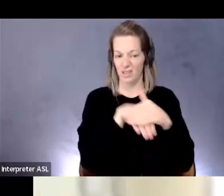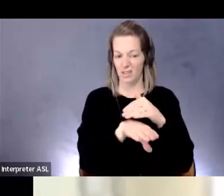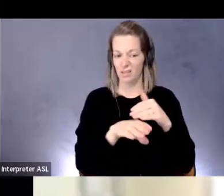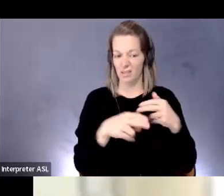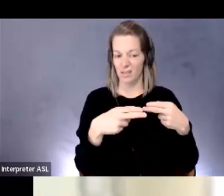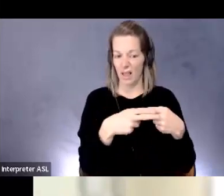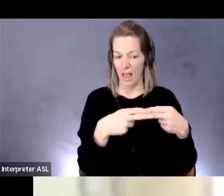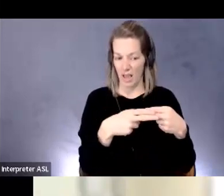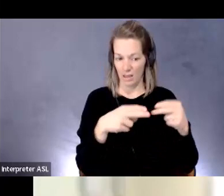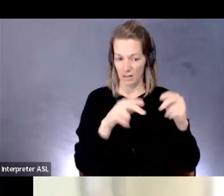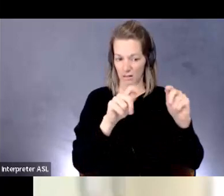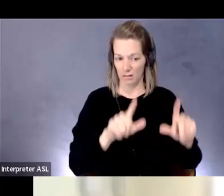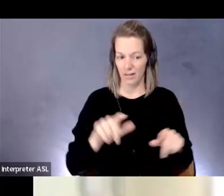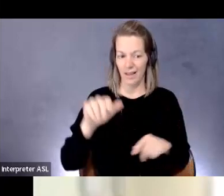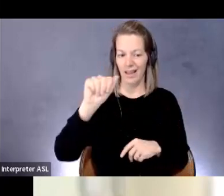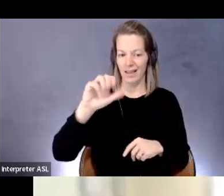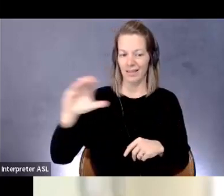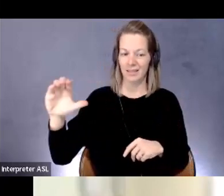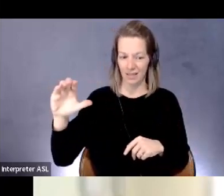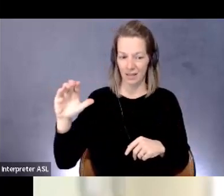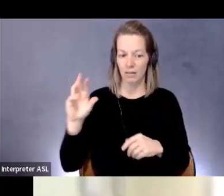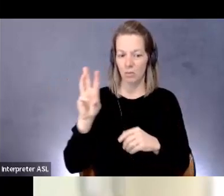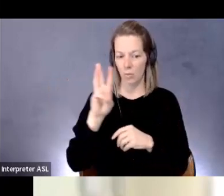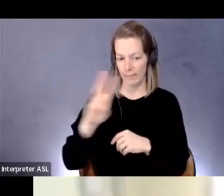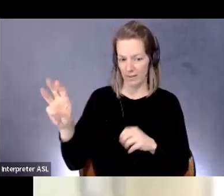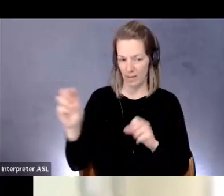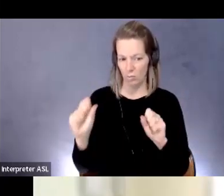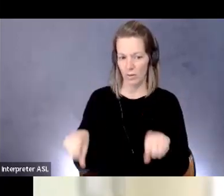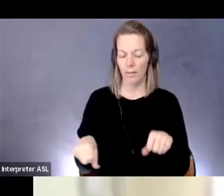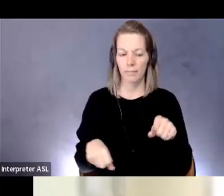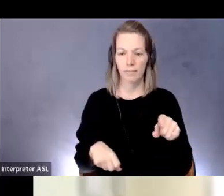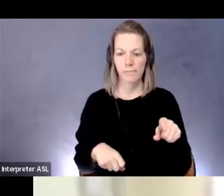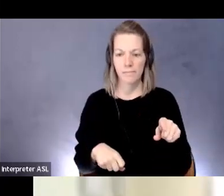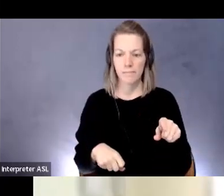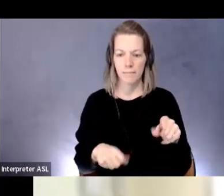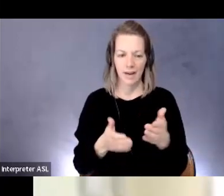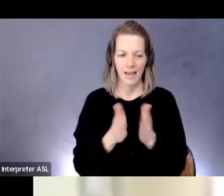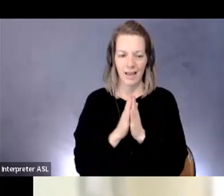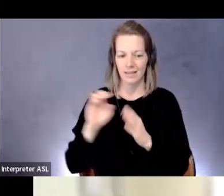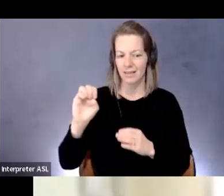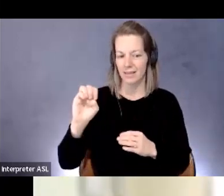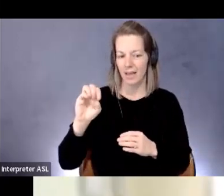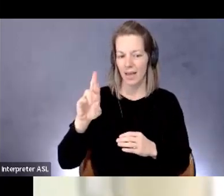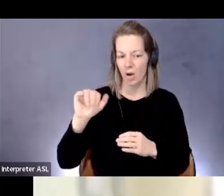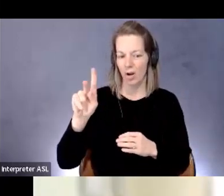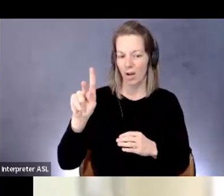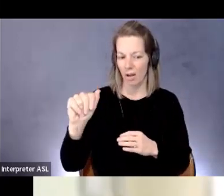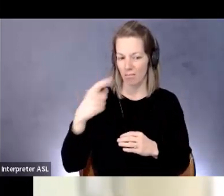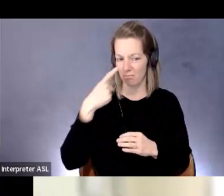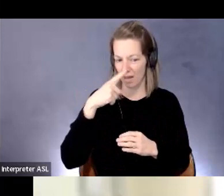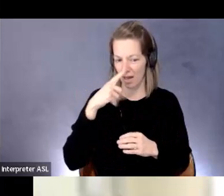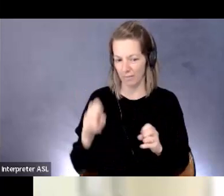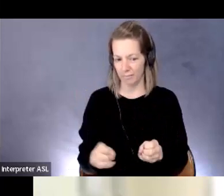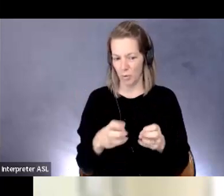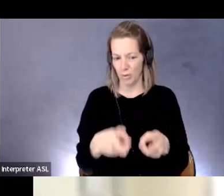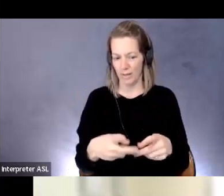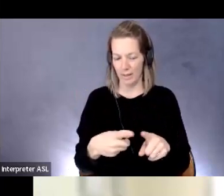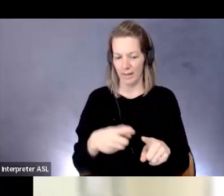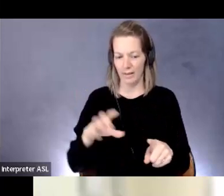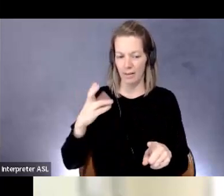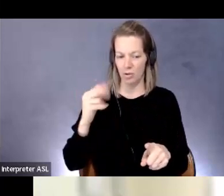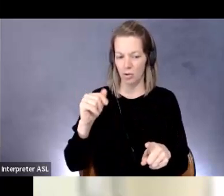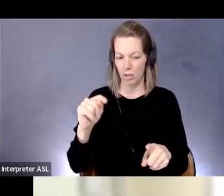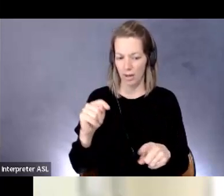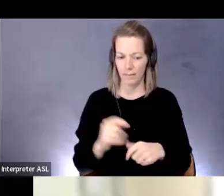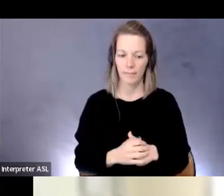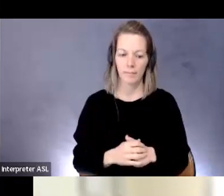slides on the AAC Counts website, and I'm going to ask Erica to paste that